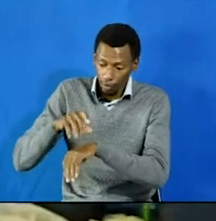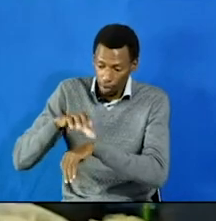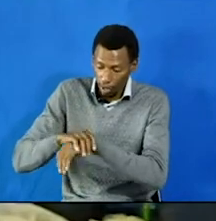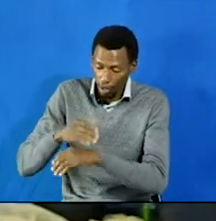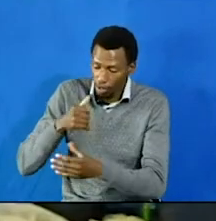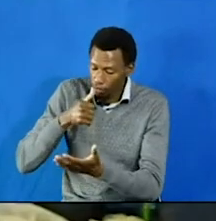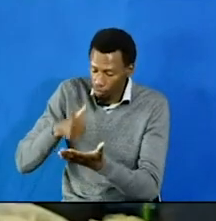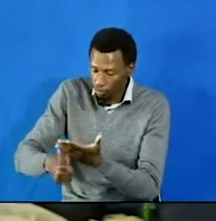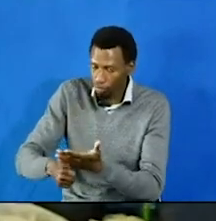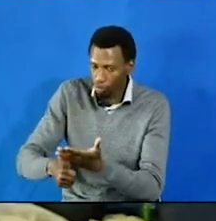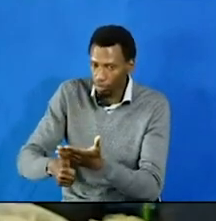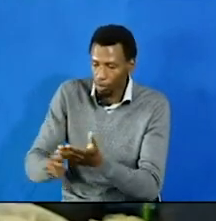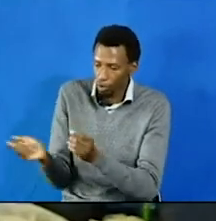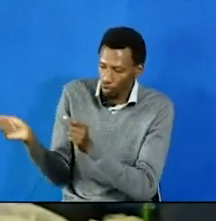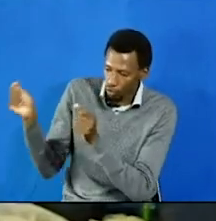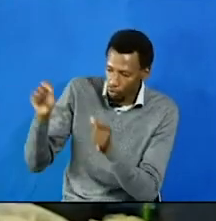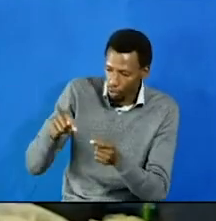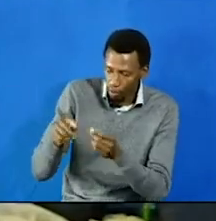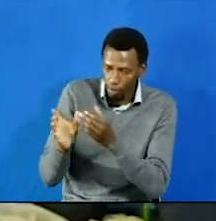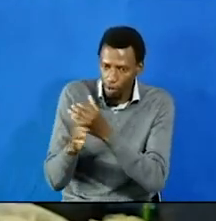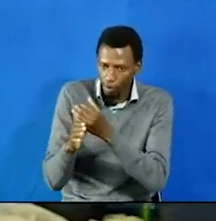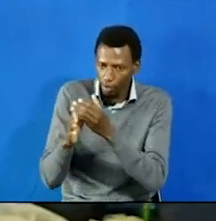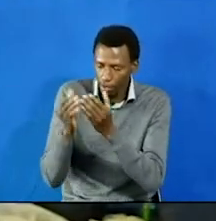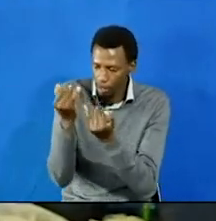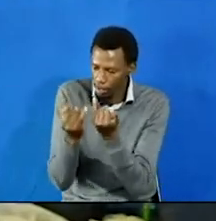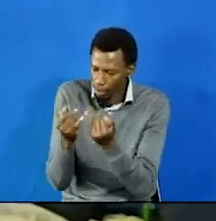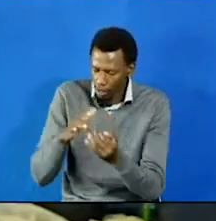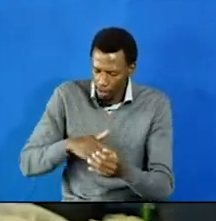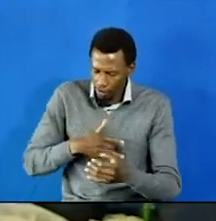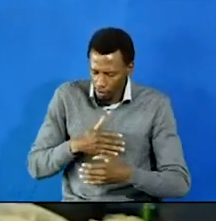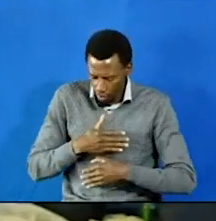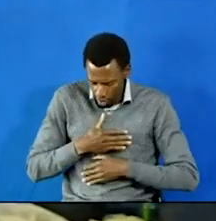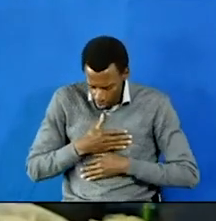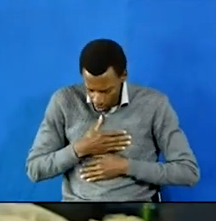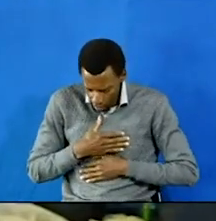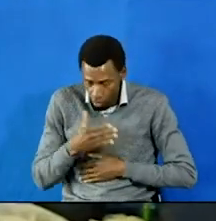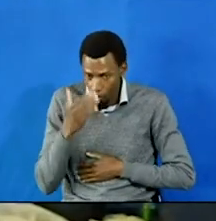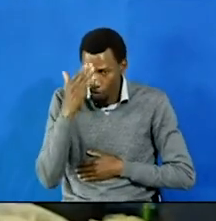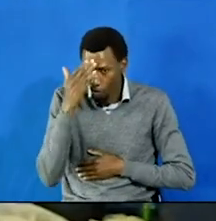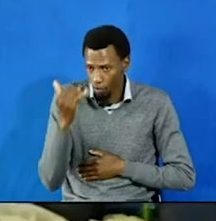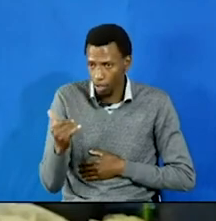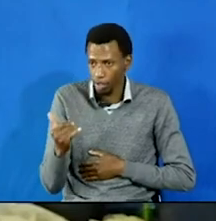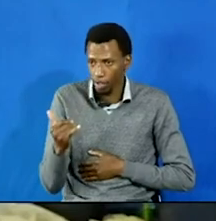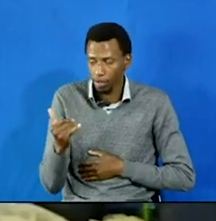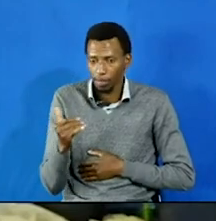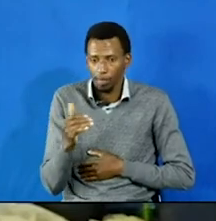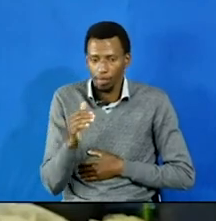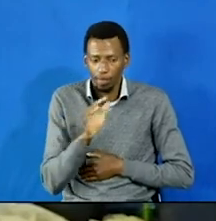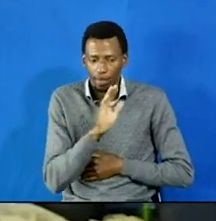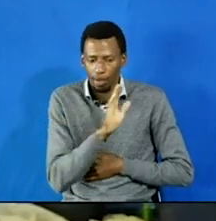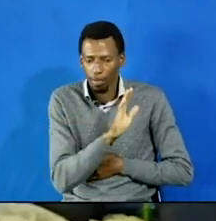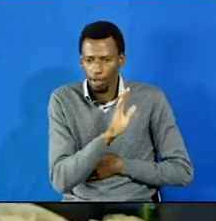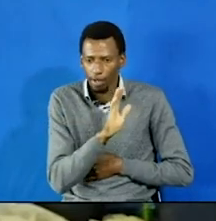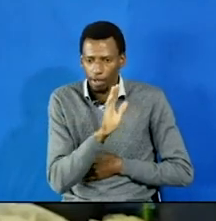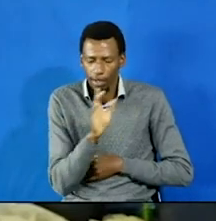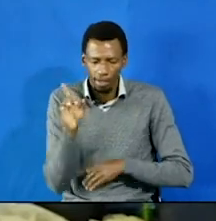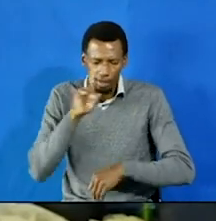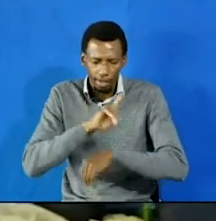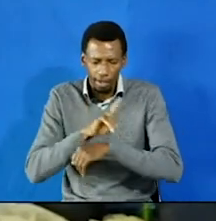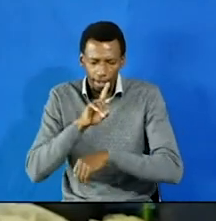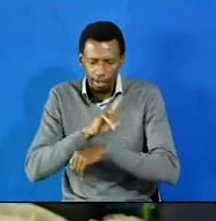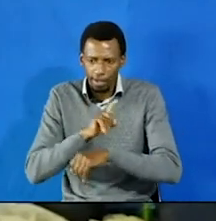it being an ambassador Sabbath, I was really much humbled because my years, my days when I was an